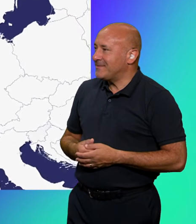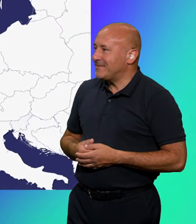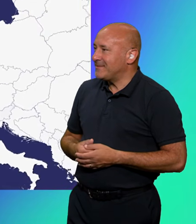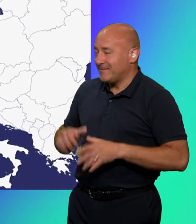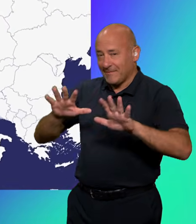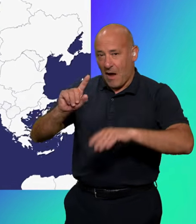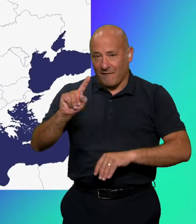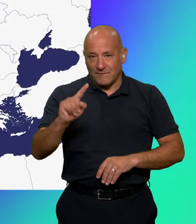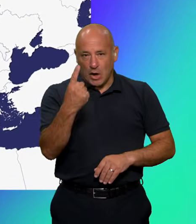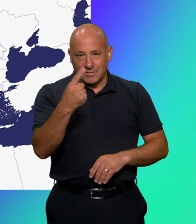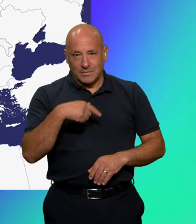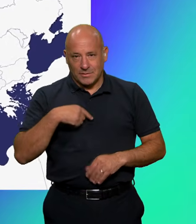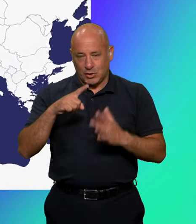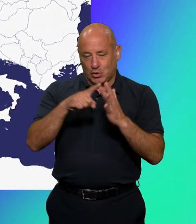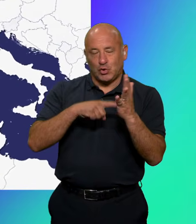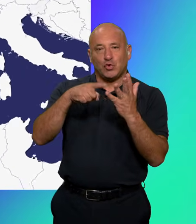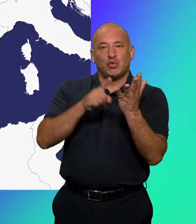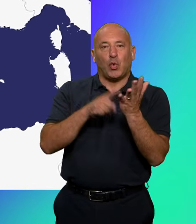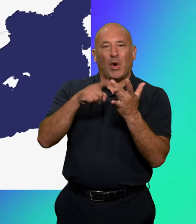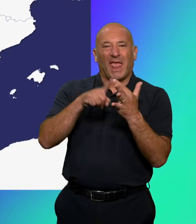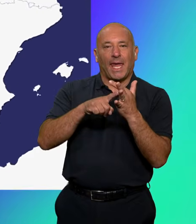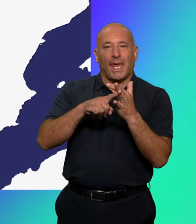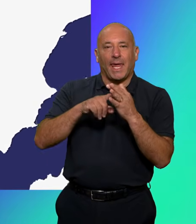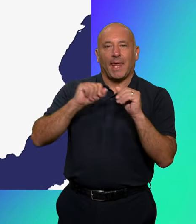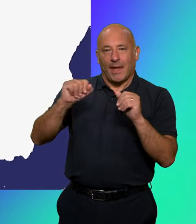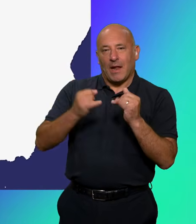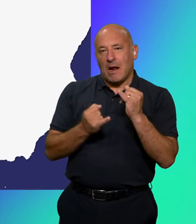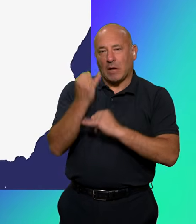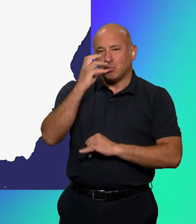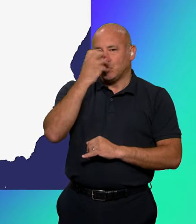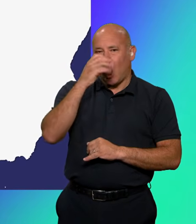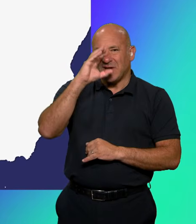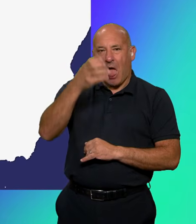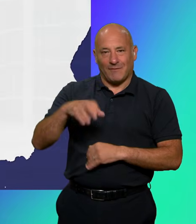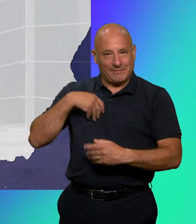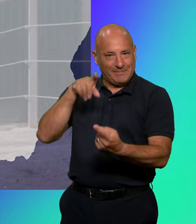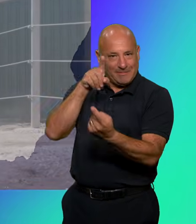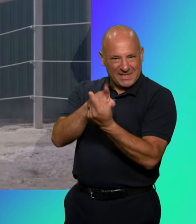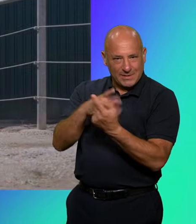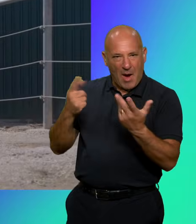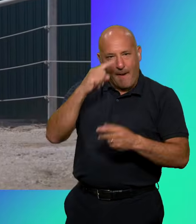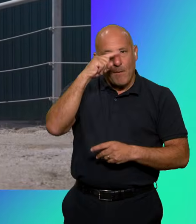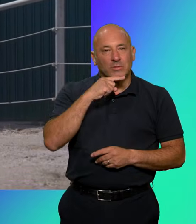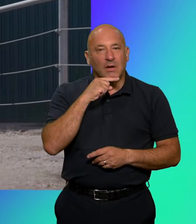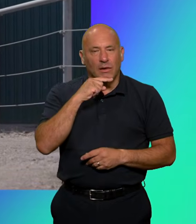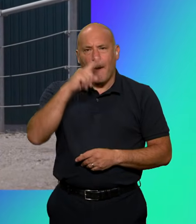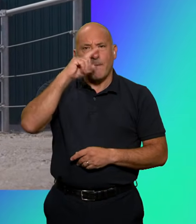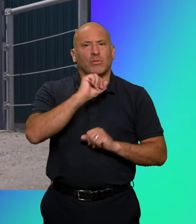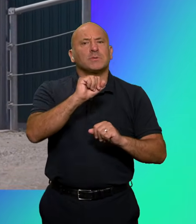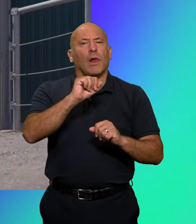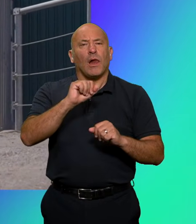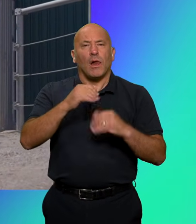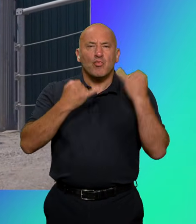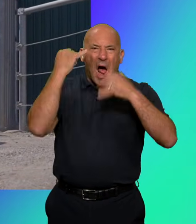First up today, we meet Jully, Portugal's last circus elephant. Has a ban on wild animals